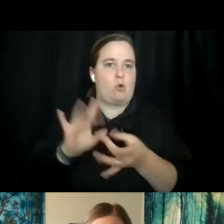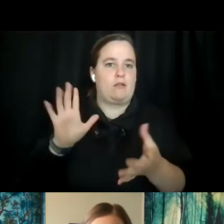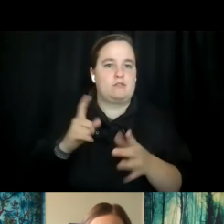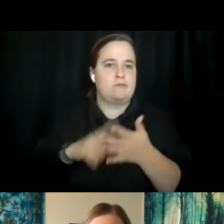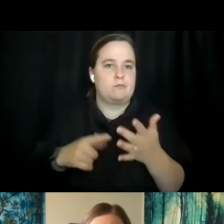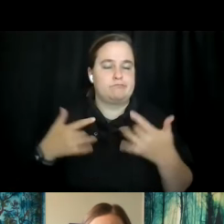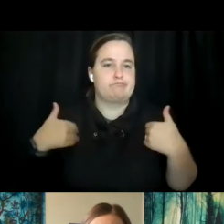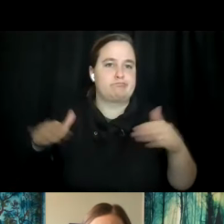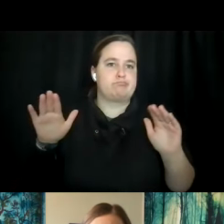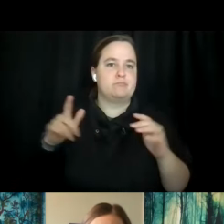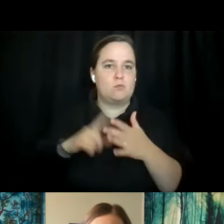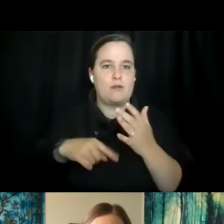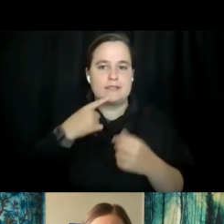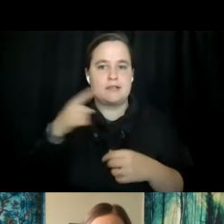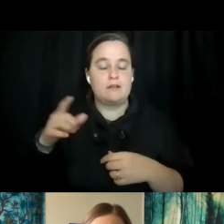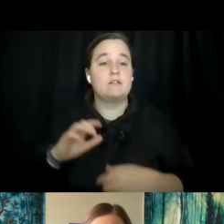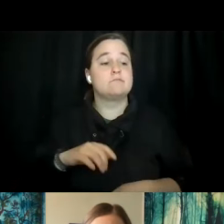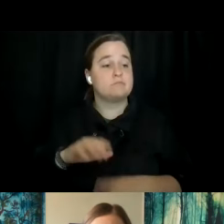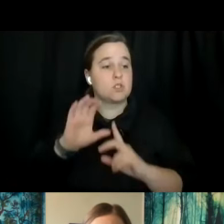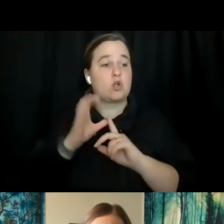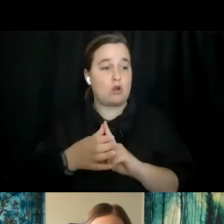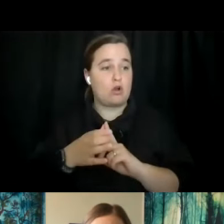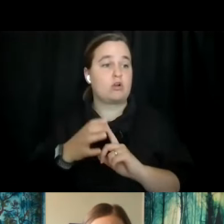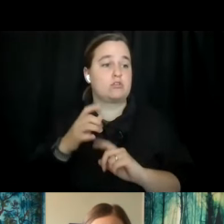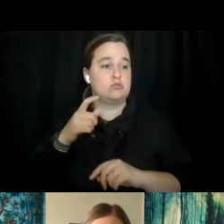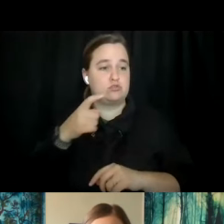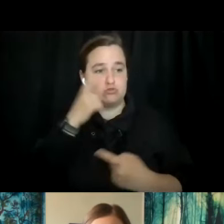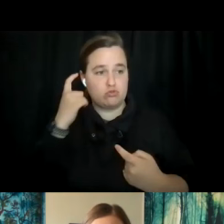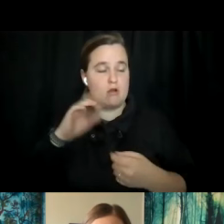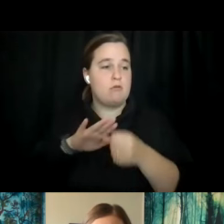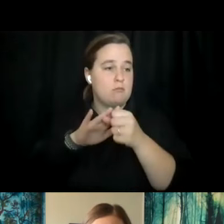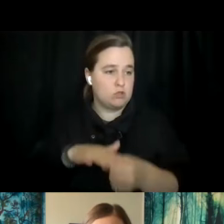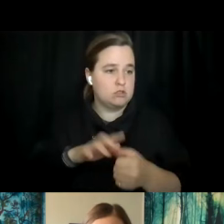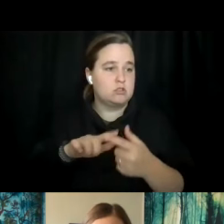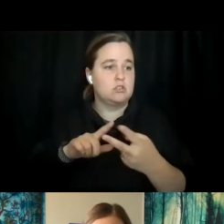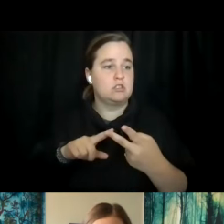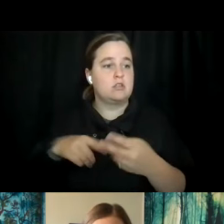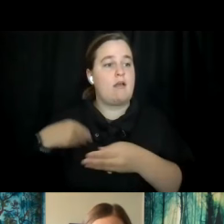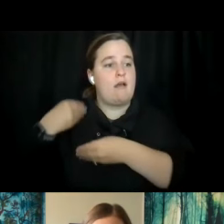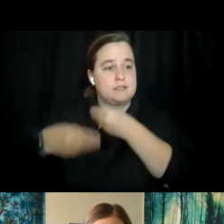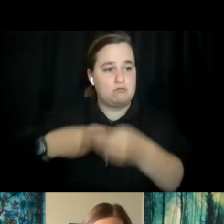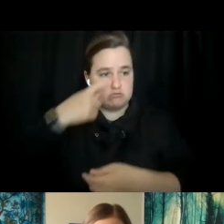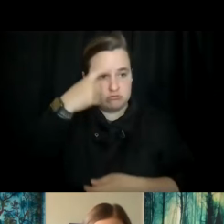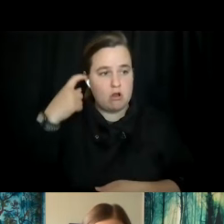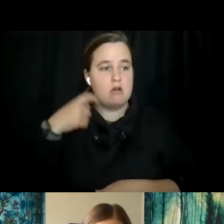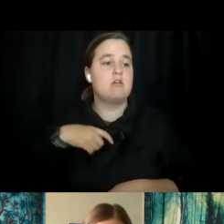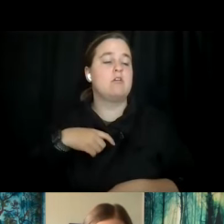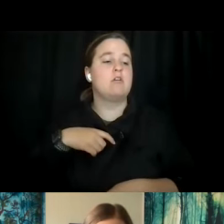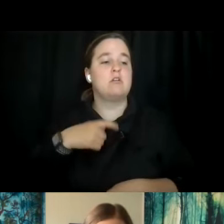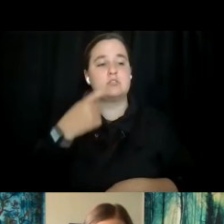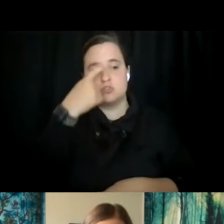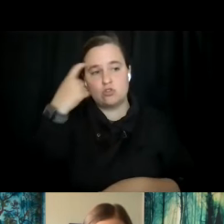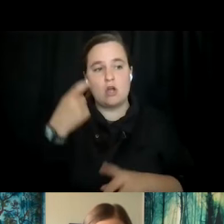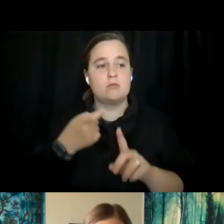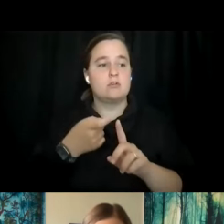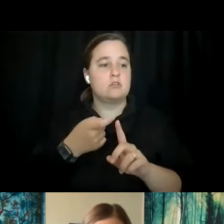Cultural trauma, oppression, ancestral trauma, homelessness and all the circumstances.